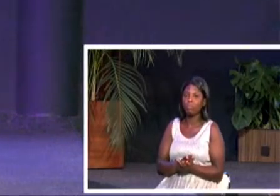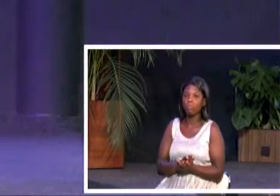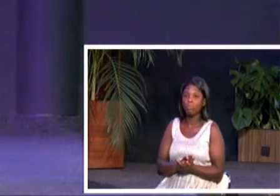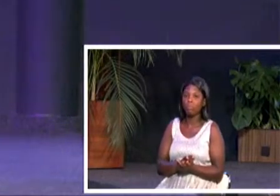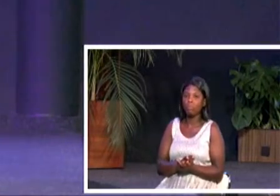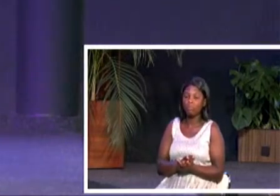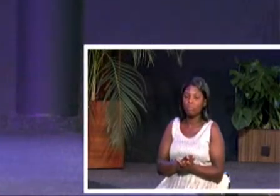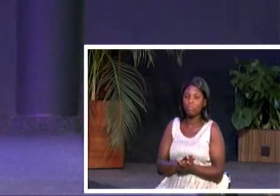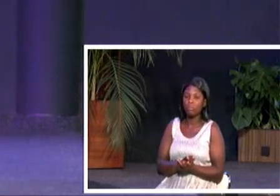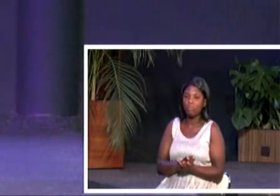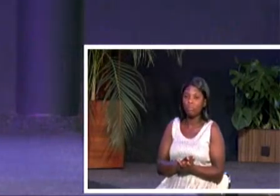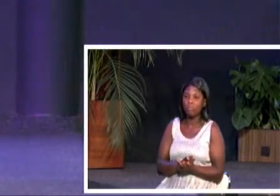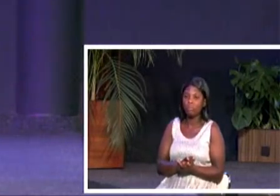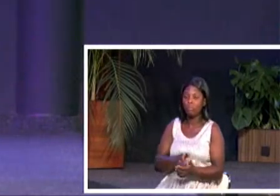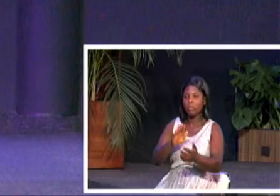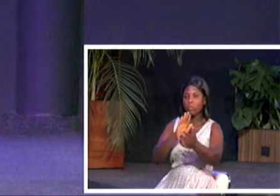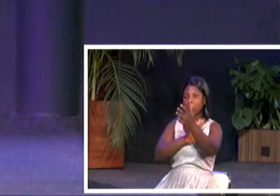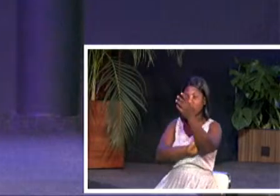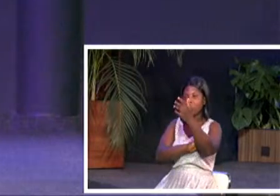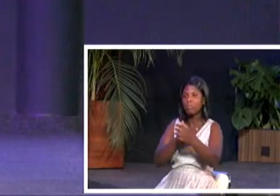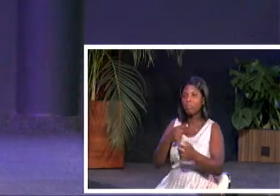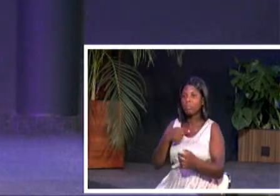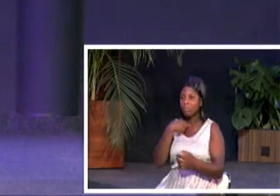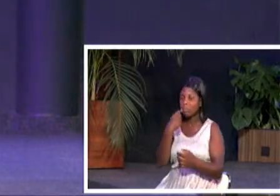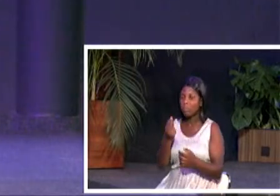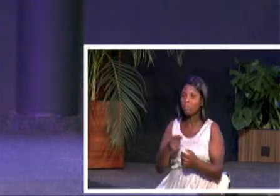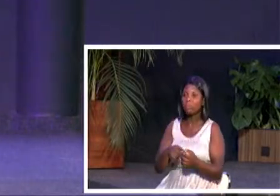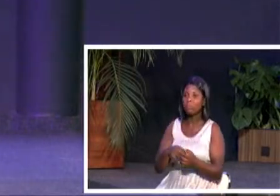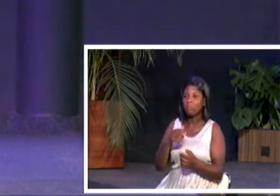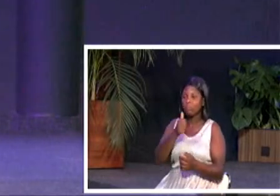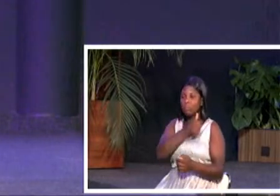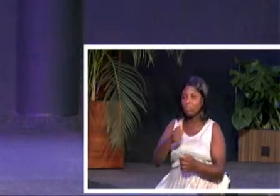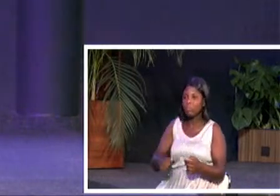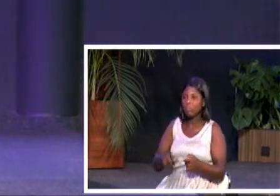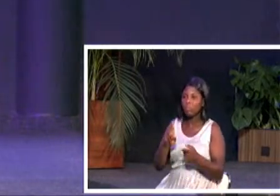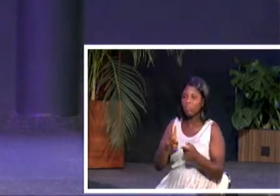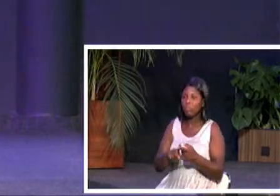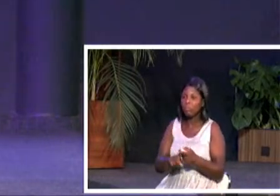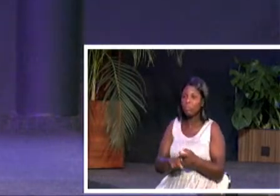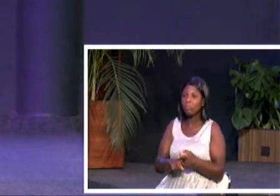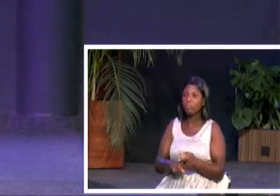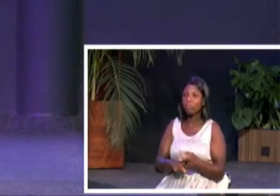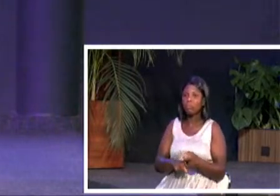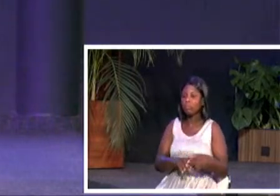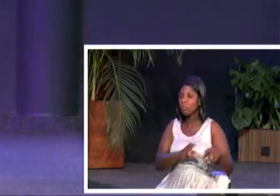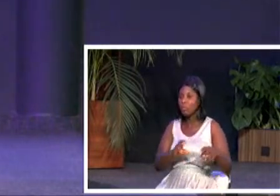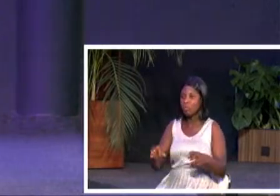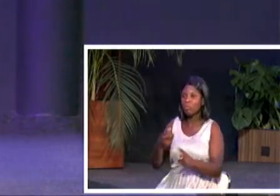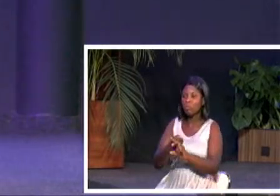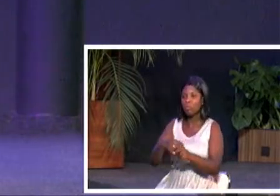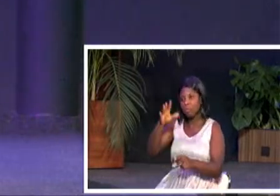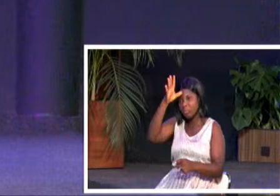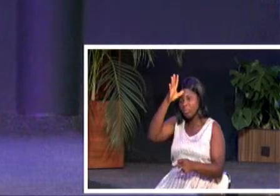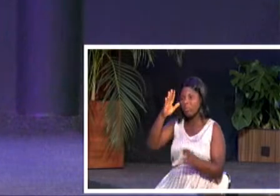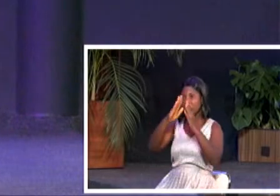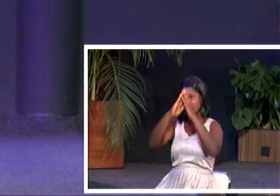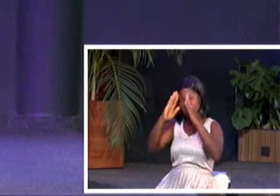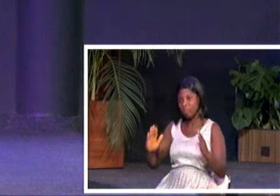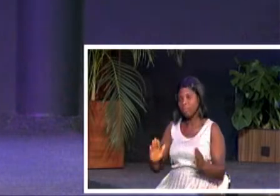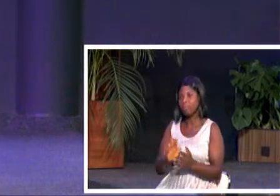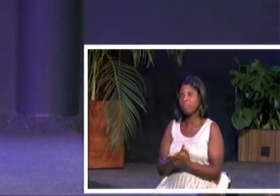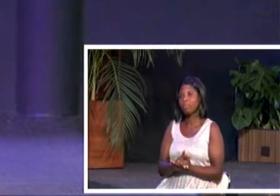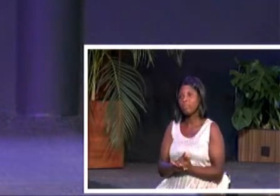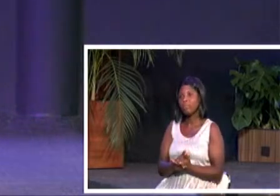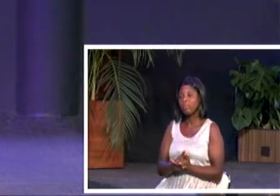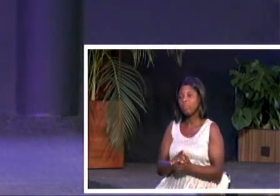father's house and your familiar surroundings to a land that I will show you, and I will make your name